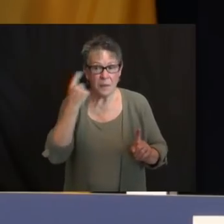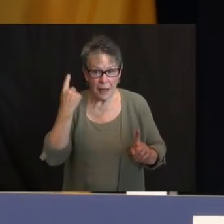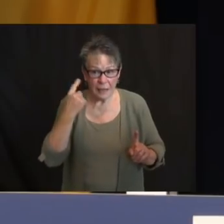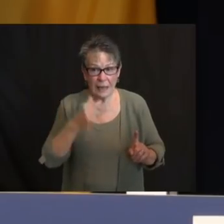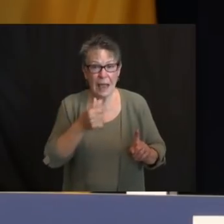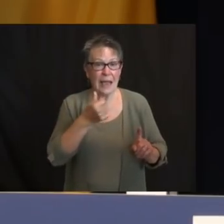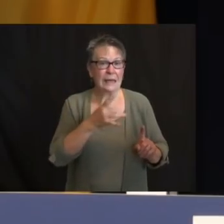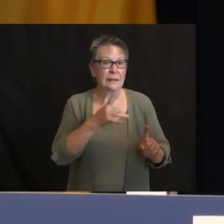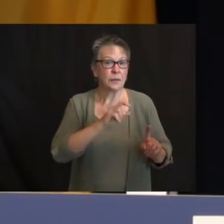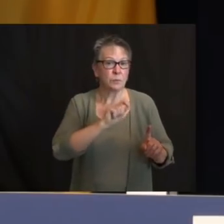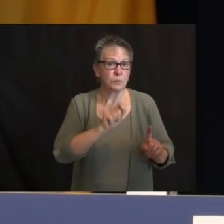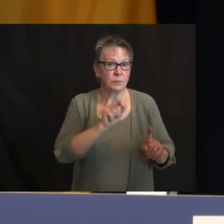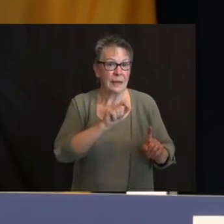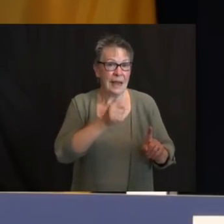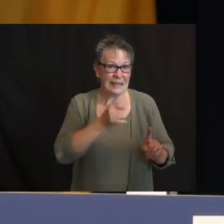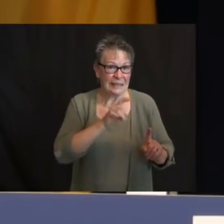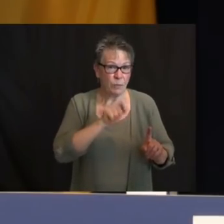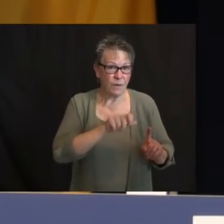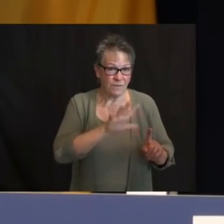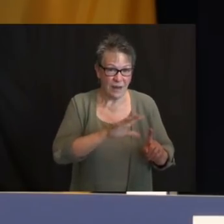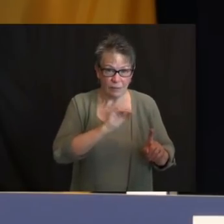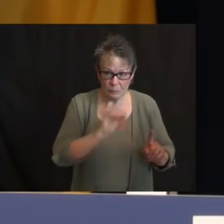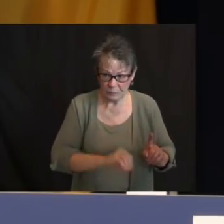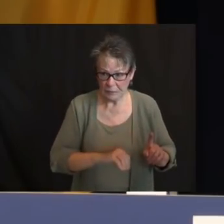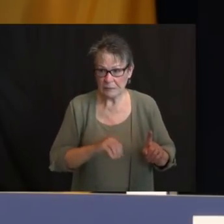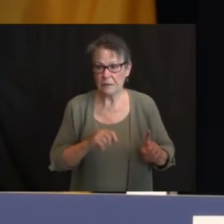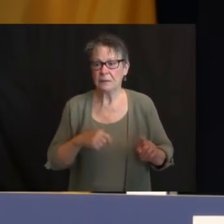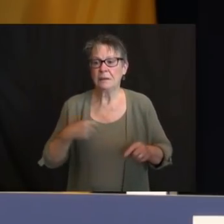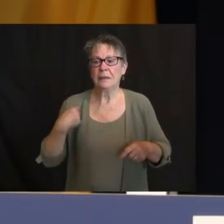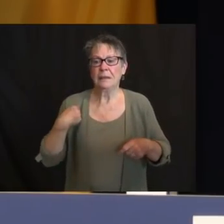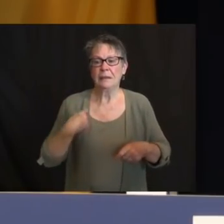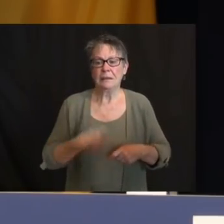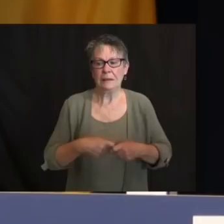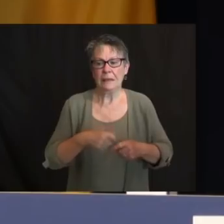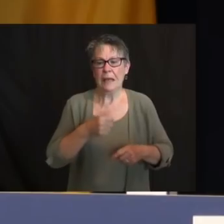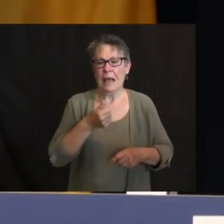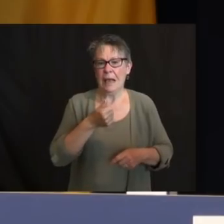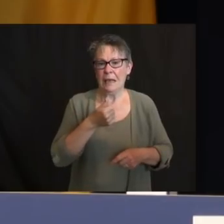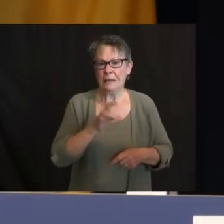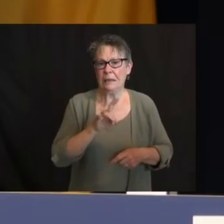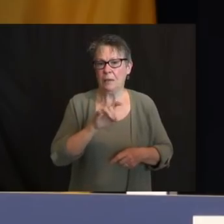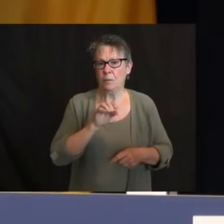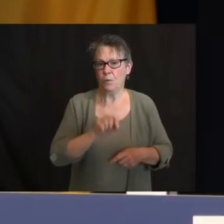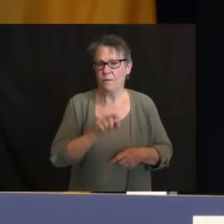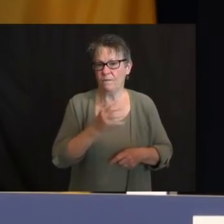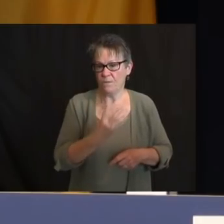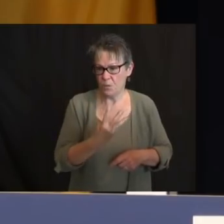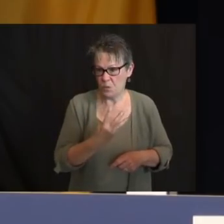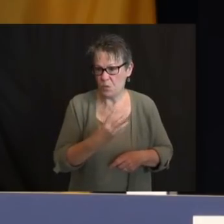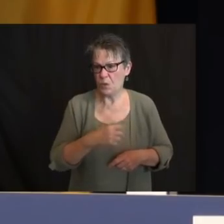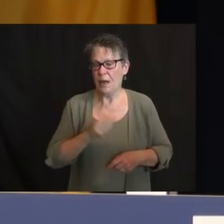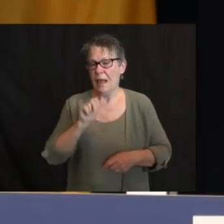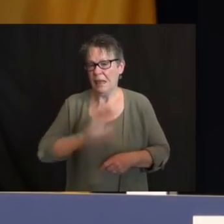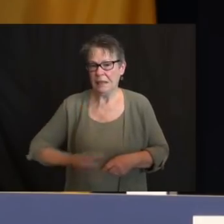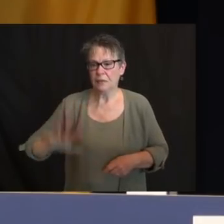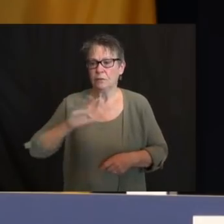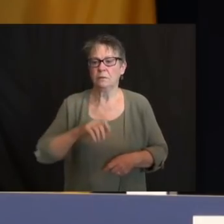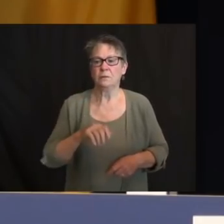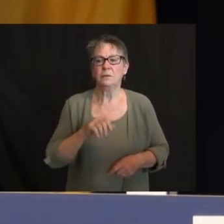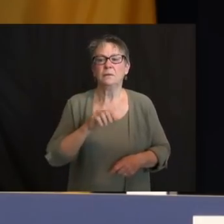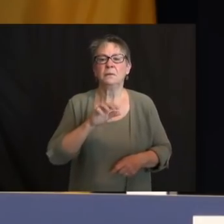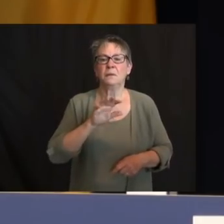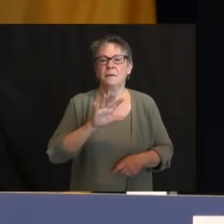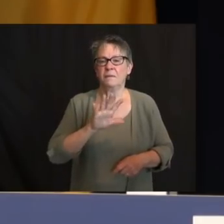Asian 5.7, other 1.7. The veterans' homes numbers remain the same, as do the psychiatric